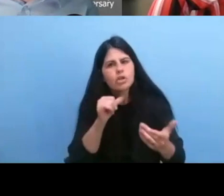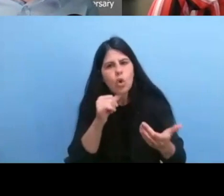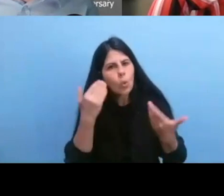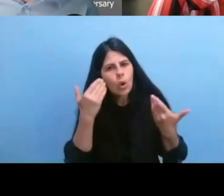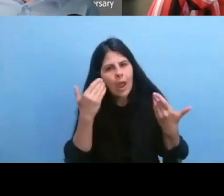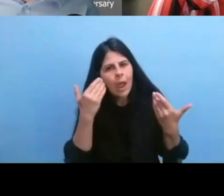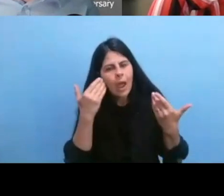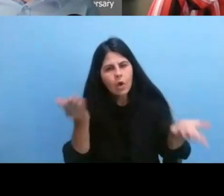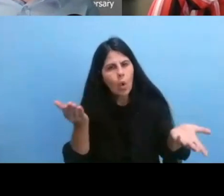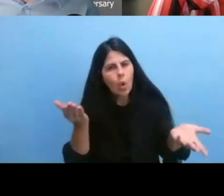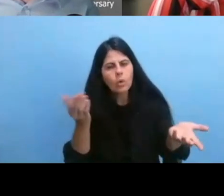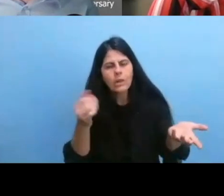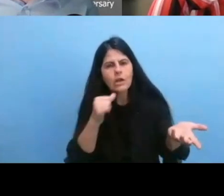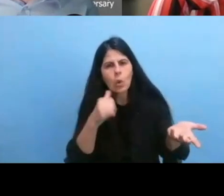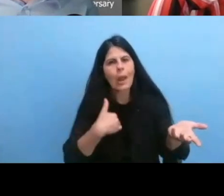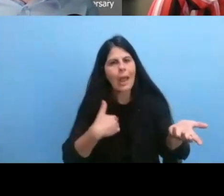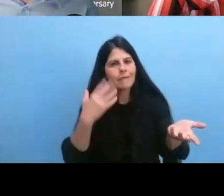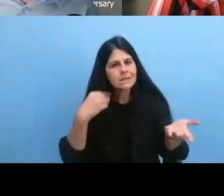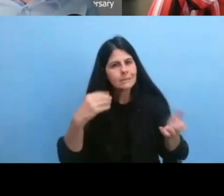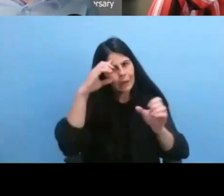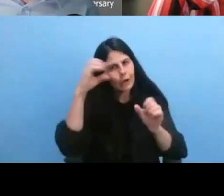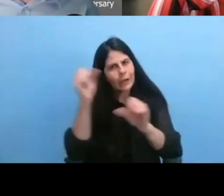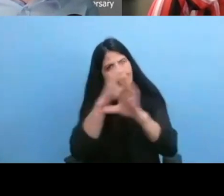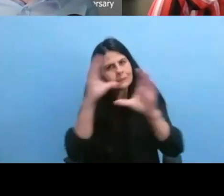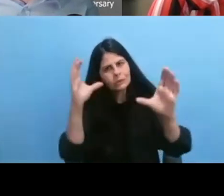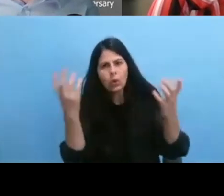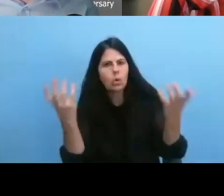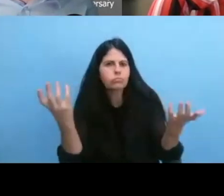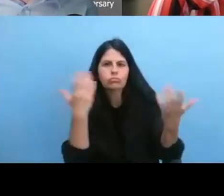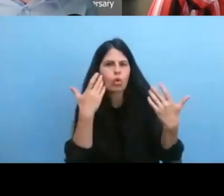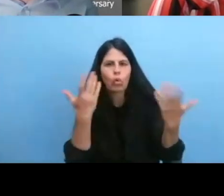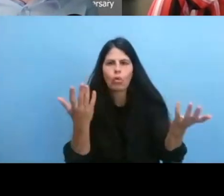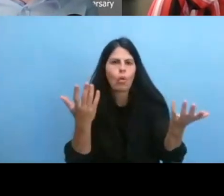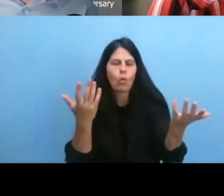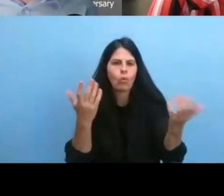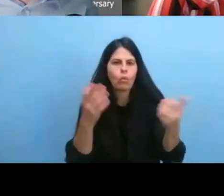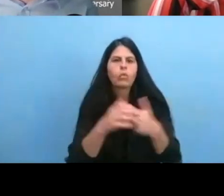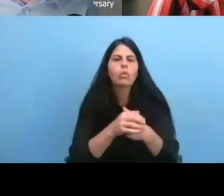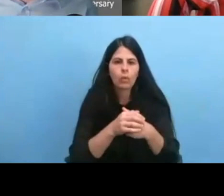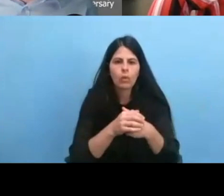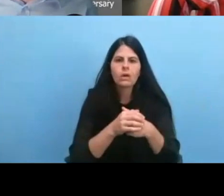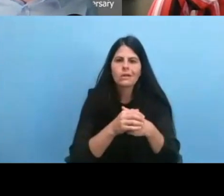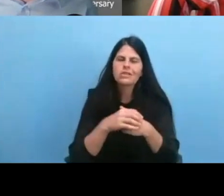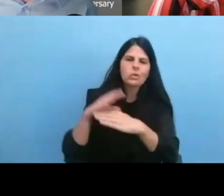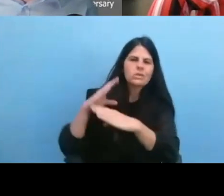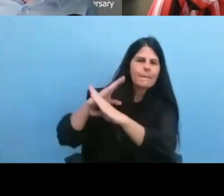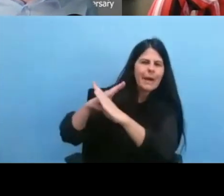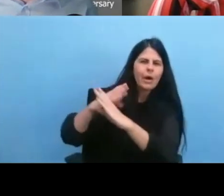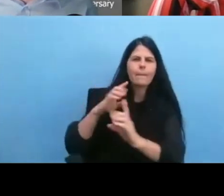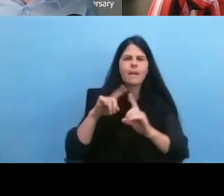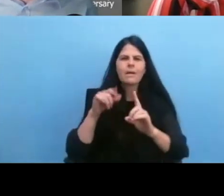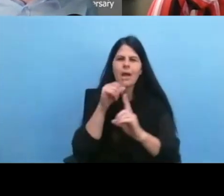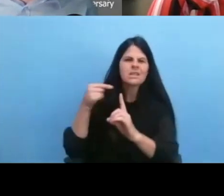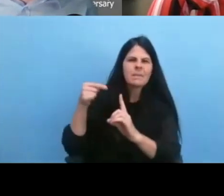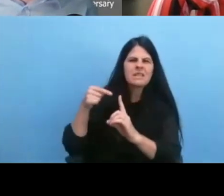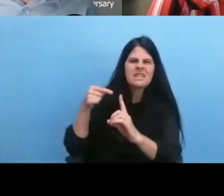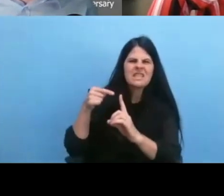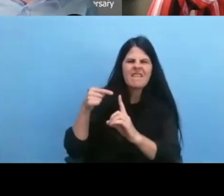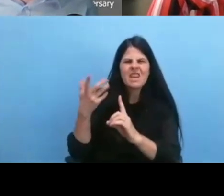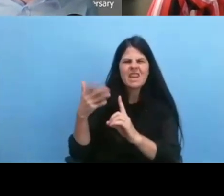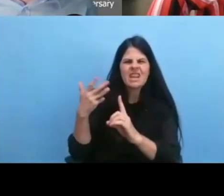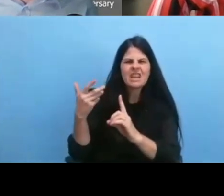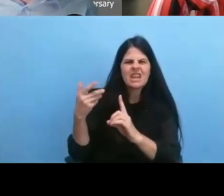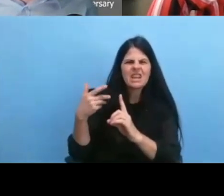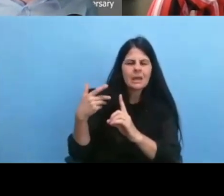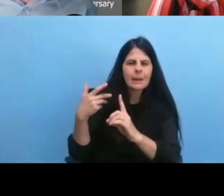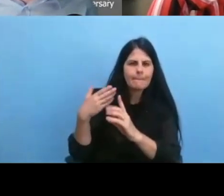kind of in a sense, a harder barrier, because it's not a specific barrier, but it's not necessarily a